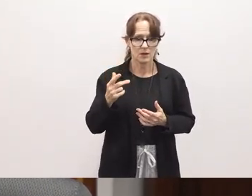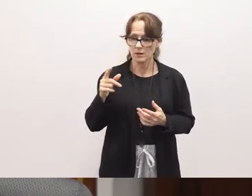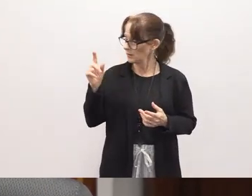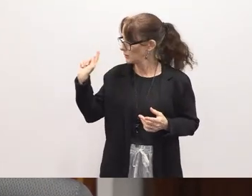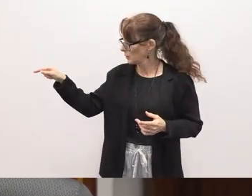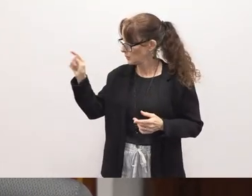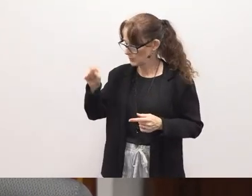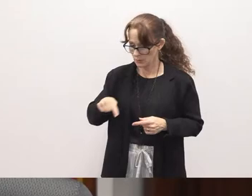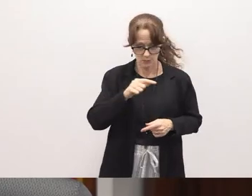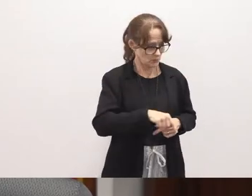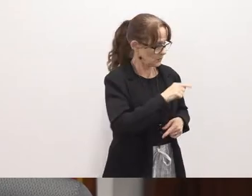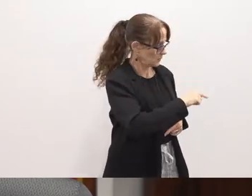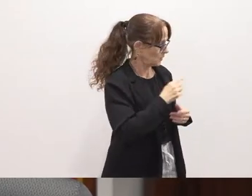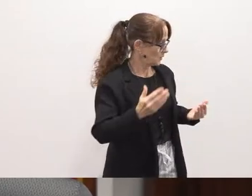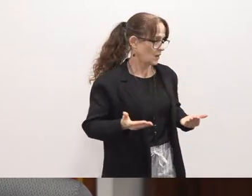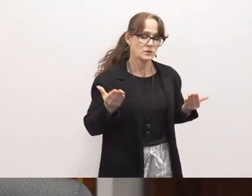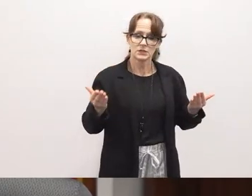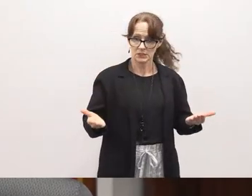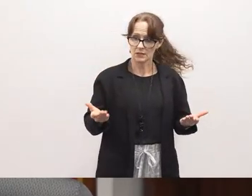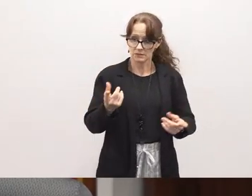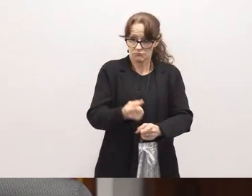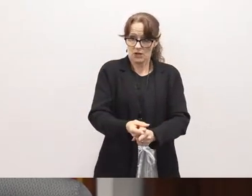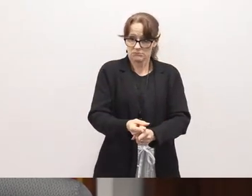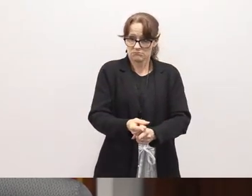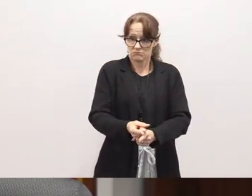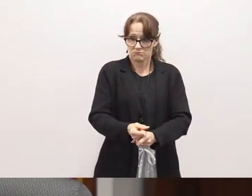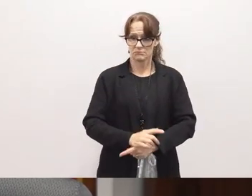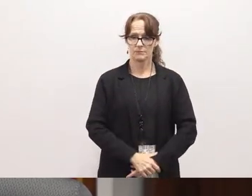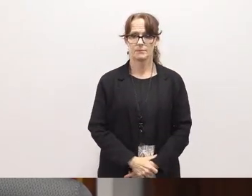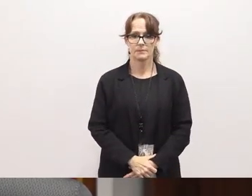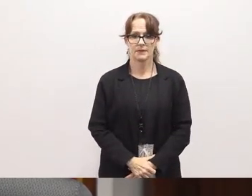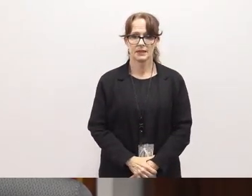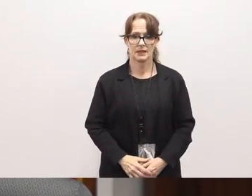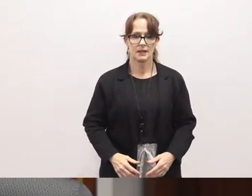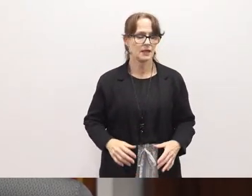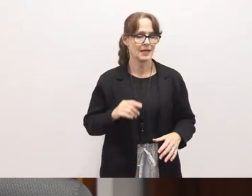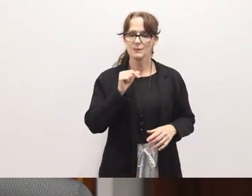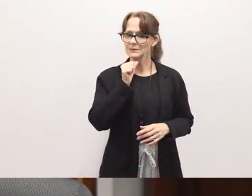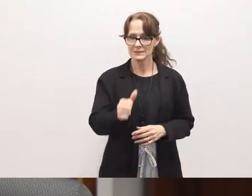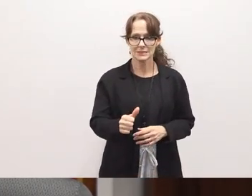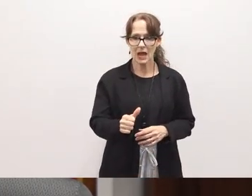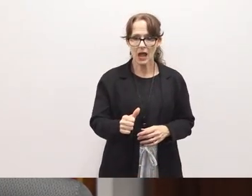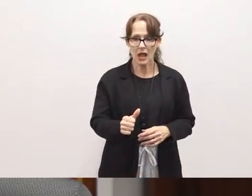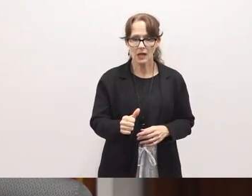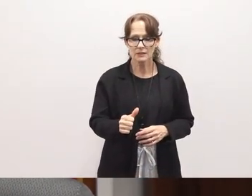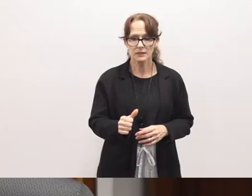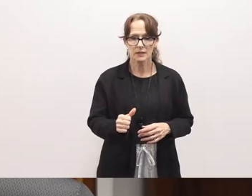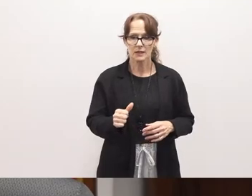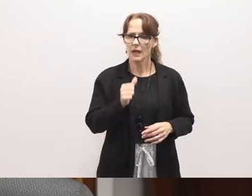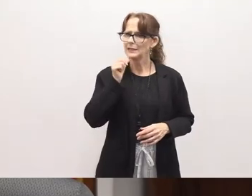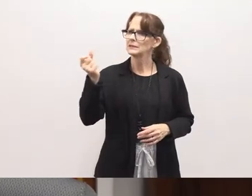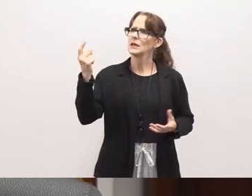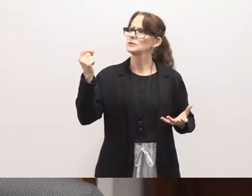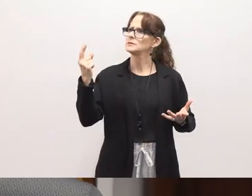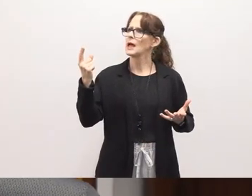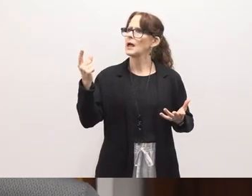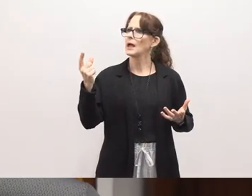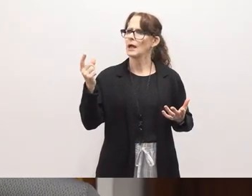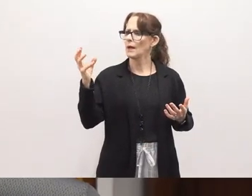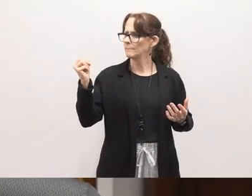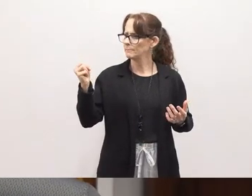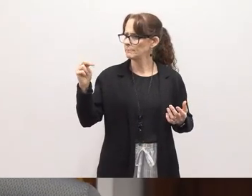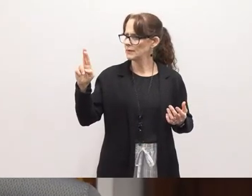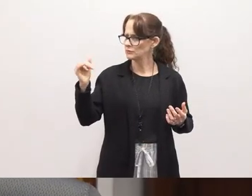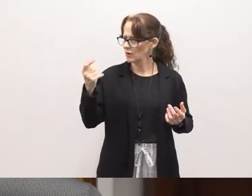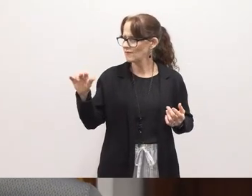here are suggesting, right? And it was not so much that I didn't understand Mr. Strumford's point